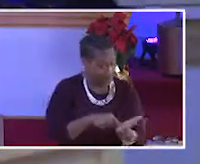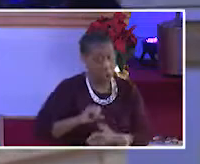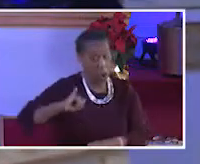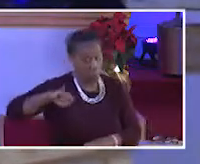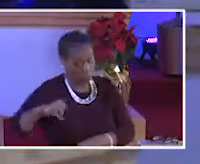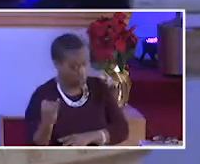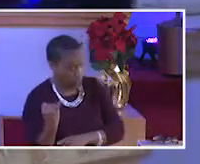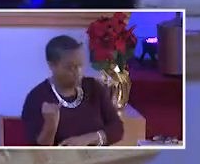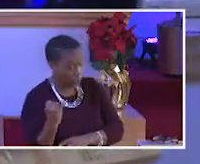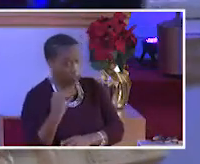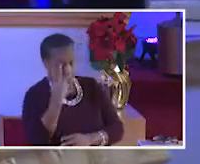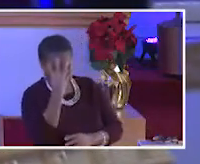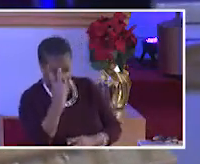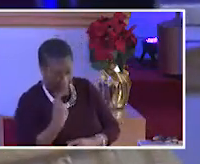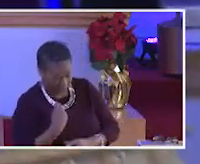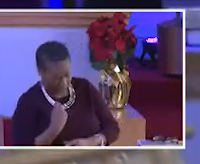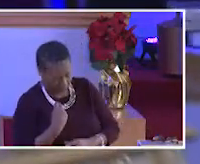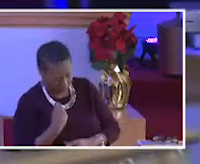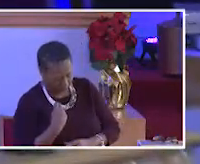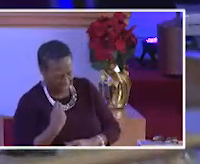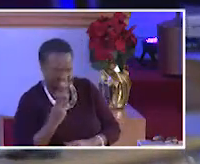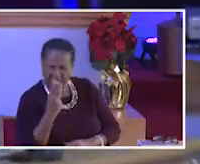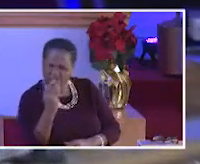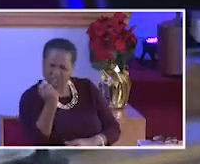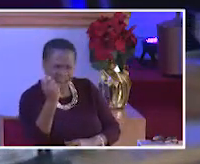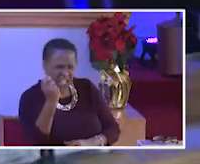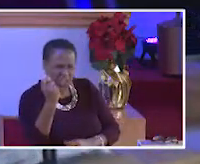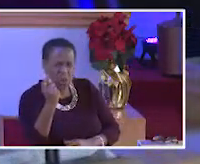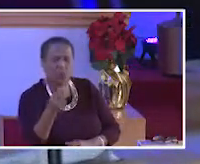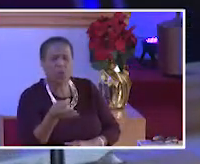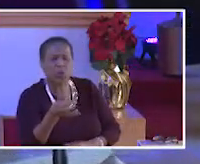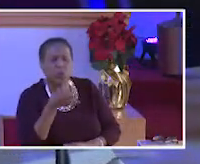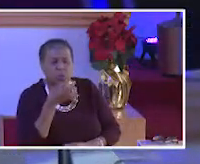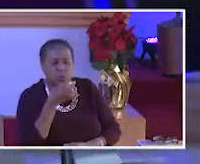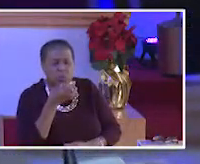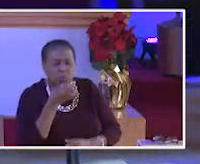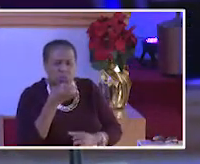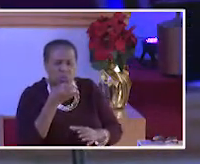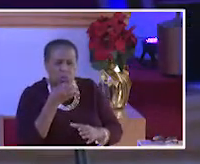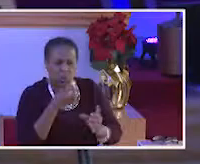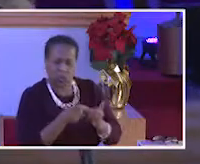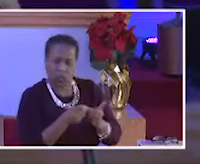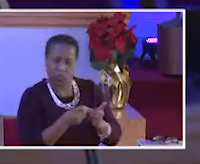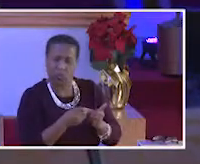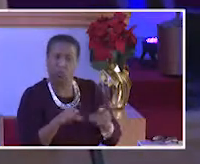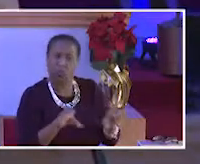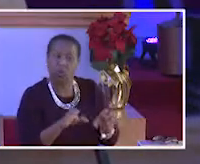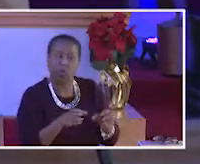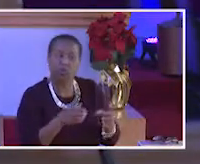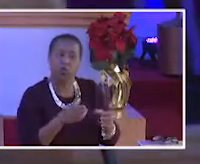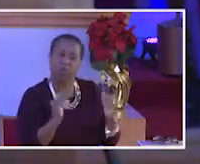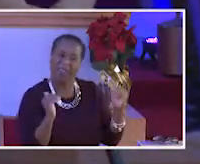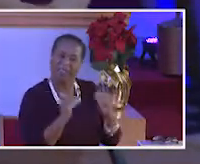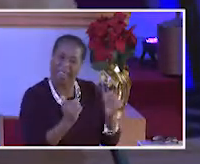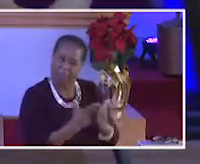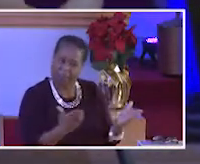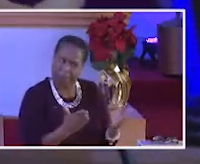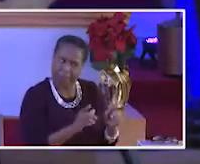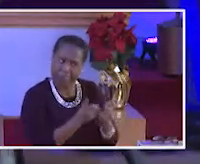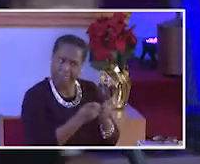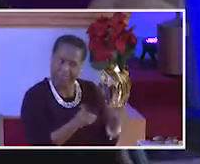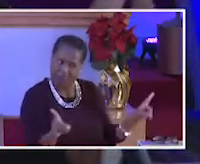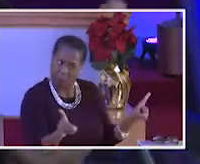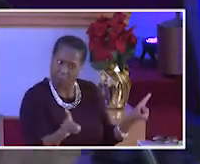went to sleep, just when he was about to do the righteous and just thing,